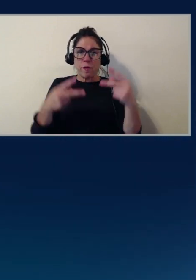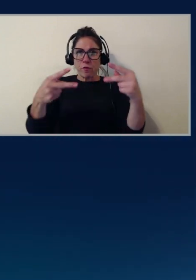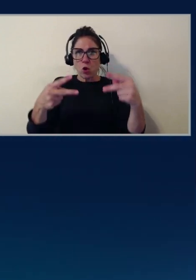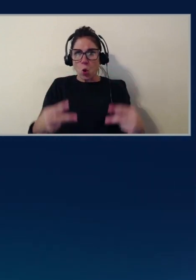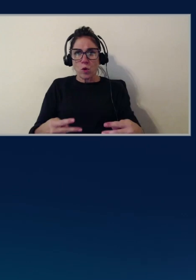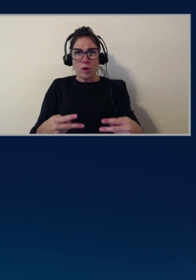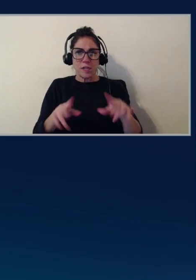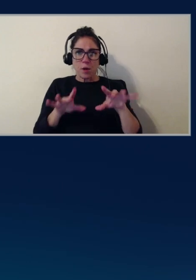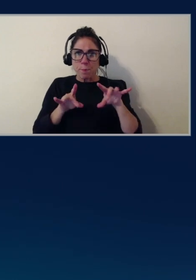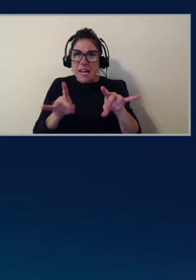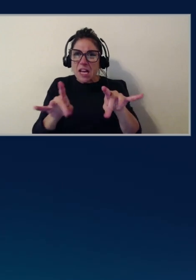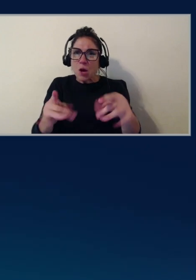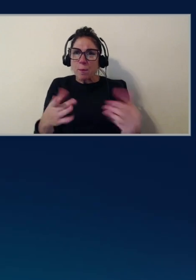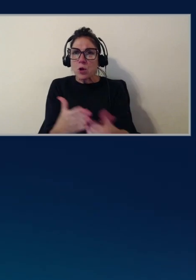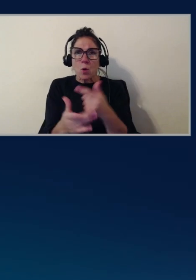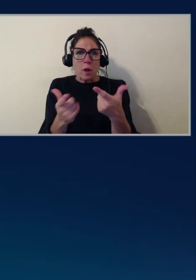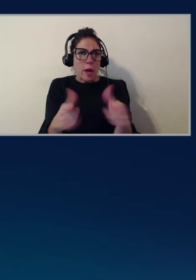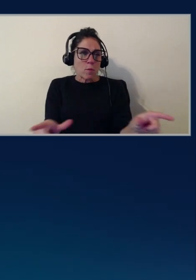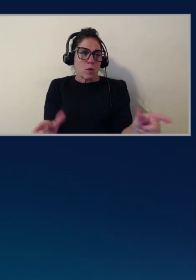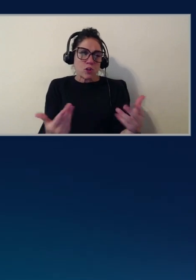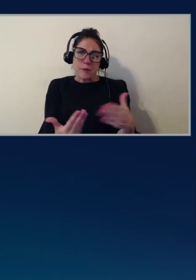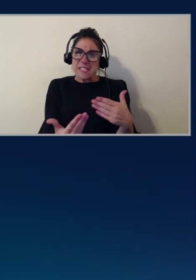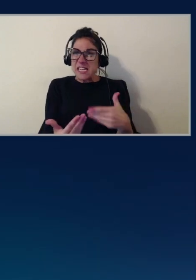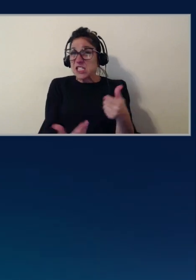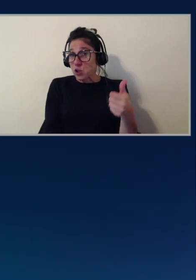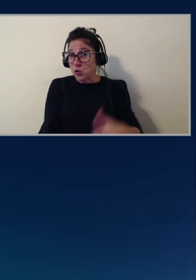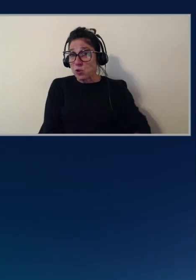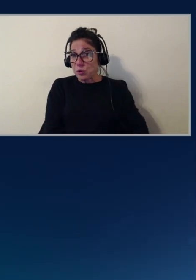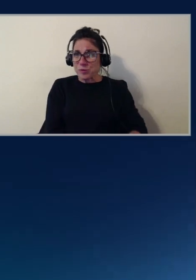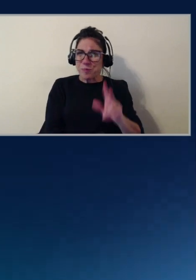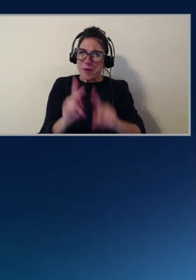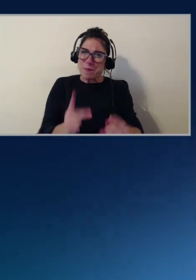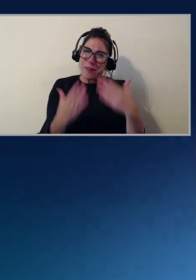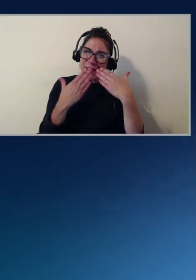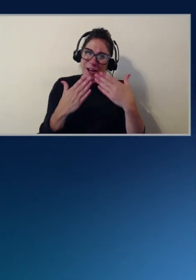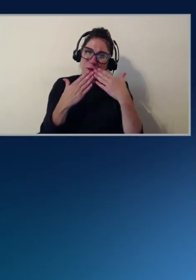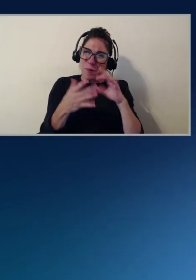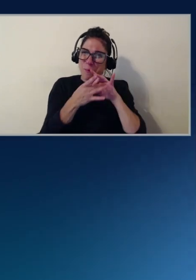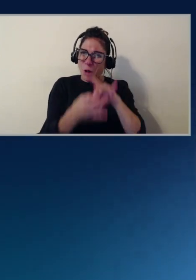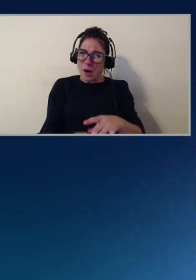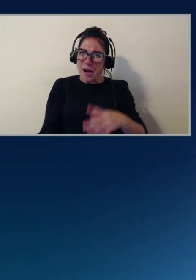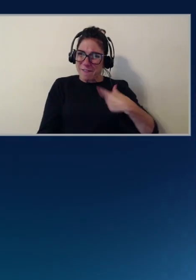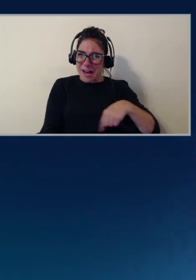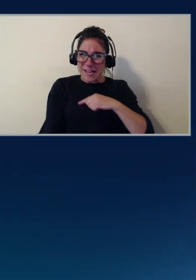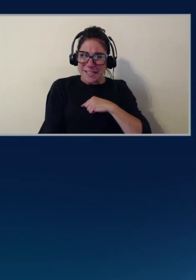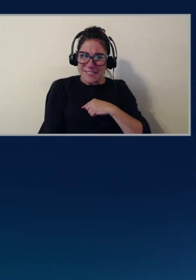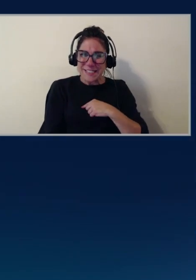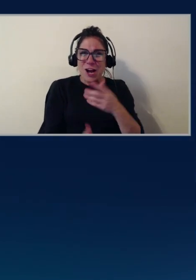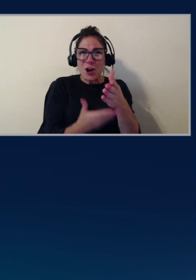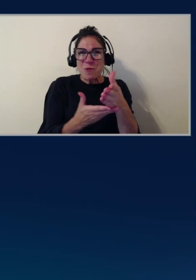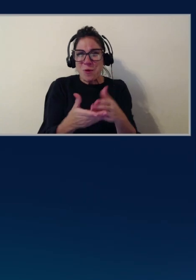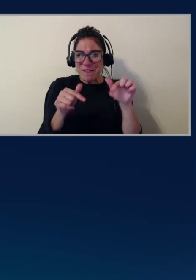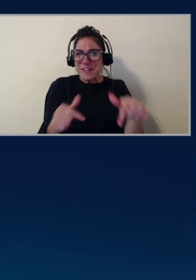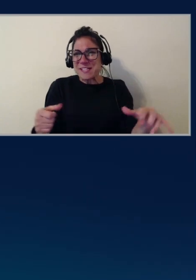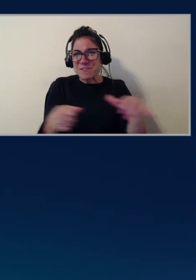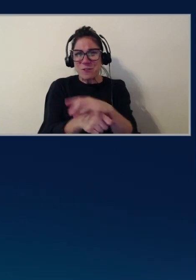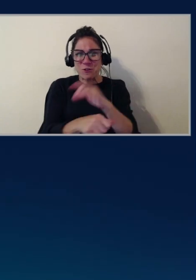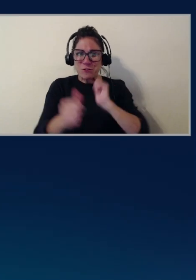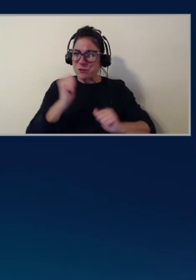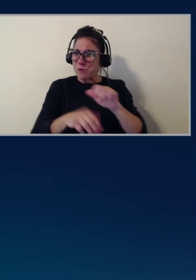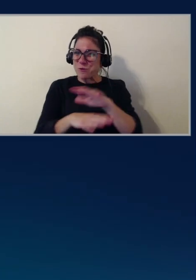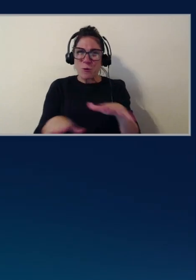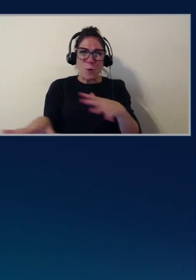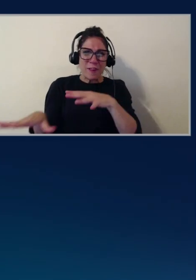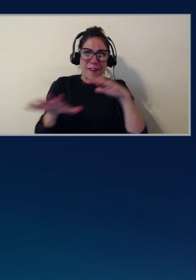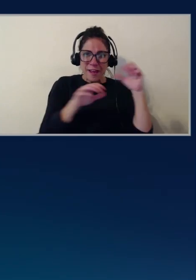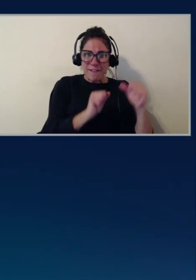know, much easier. Exactly. Folks, thank you for being part of us. It's all part of us. Part of this whole show. Do not go anywhere. There's a lot more